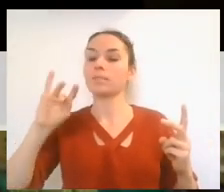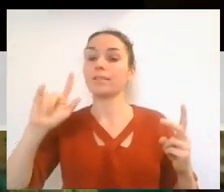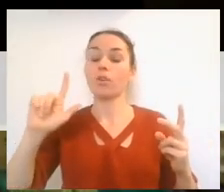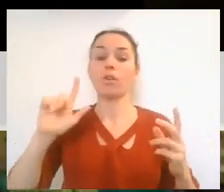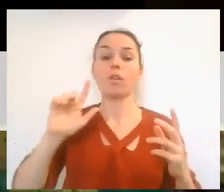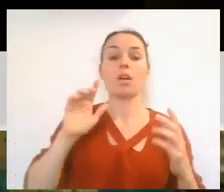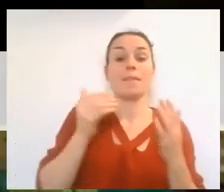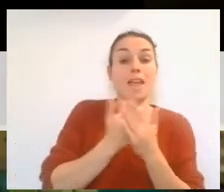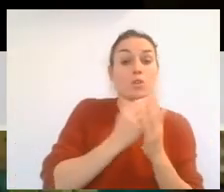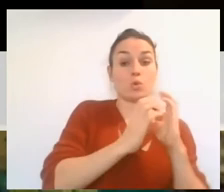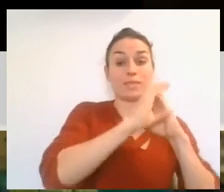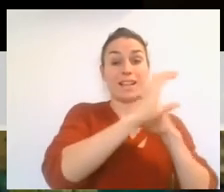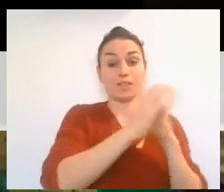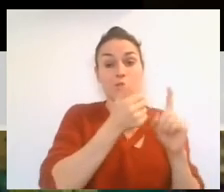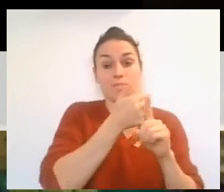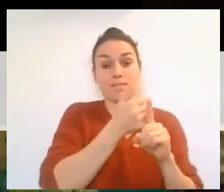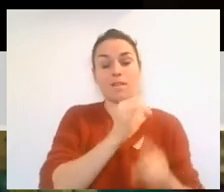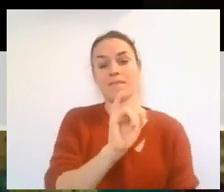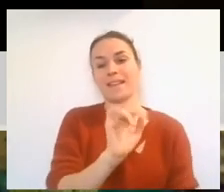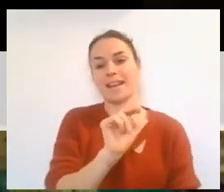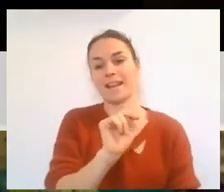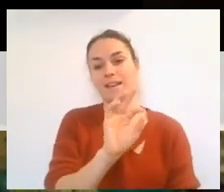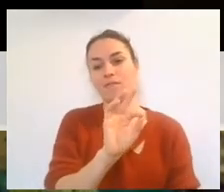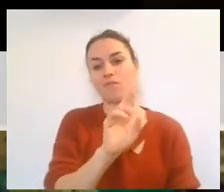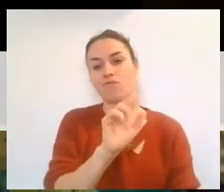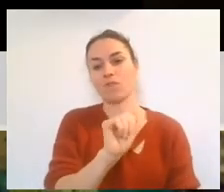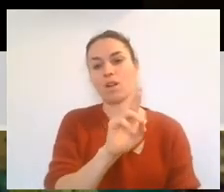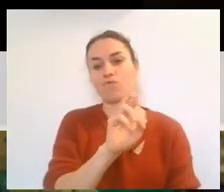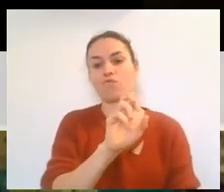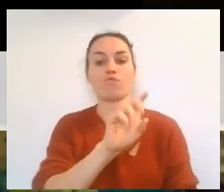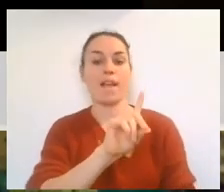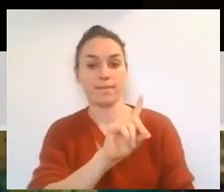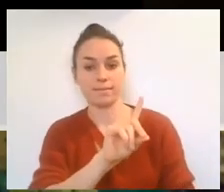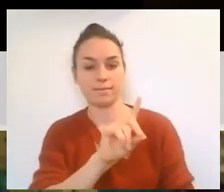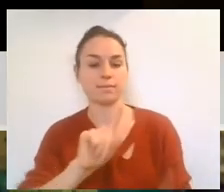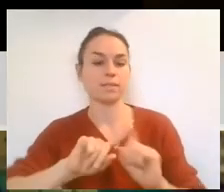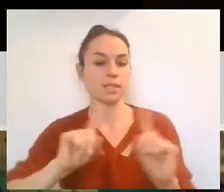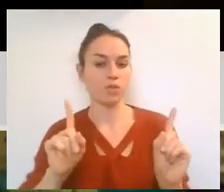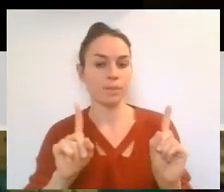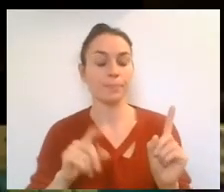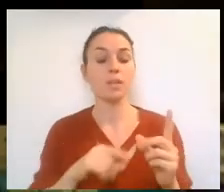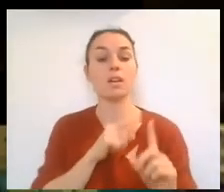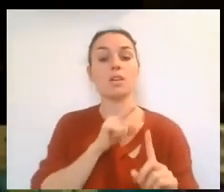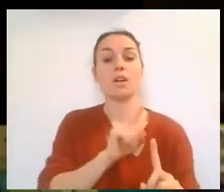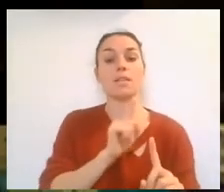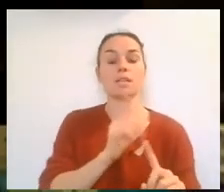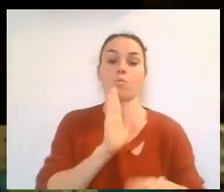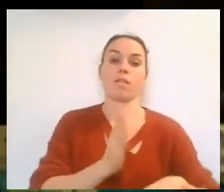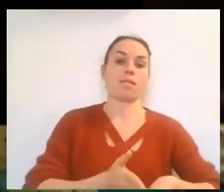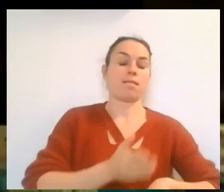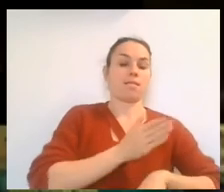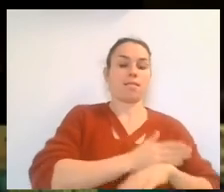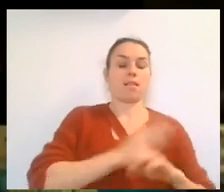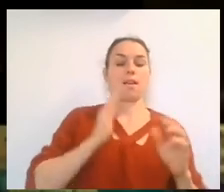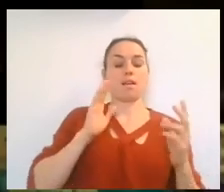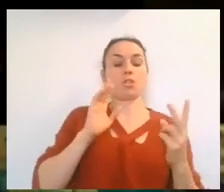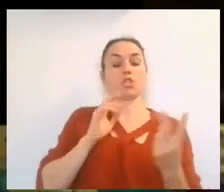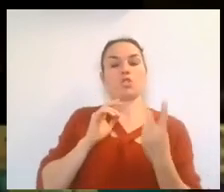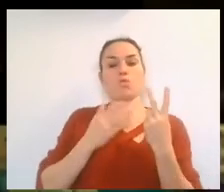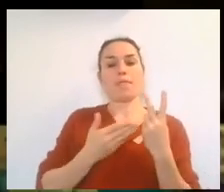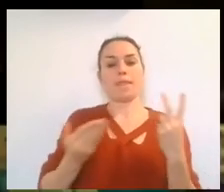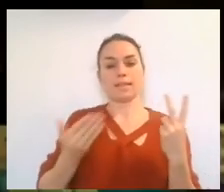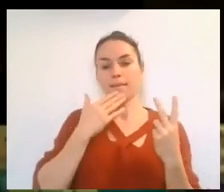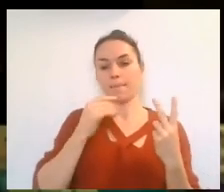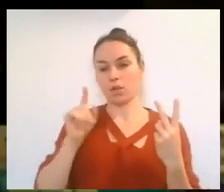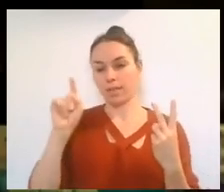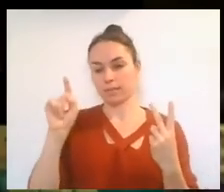And one of its, there are two things that Webb will be able to do much better than Hubble can do. It turns out